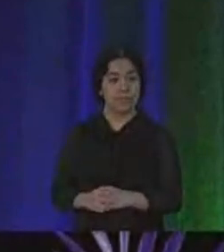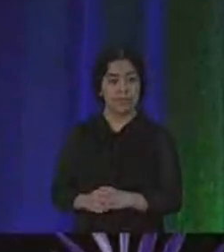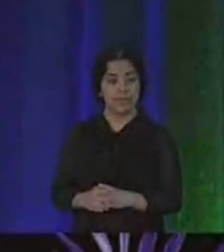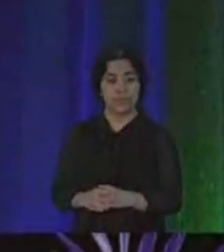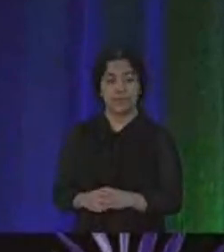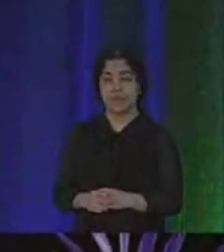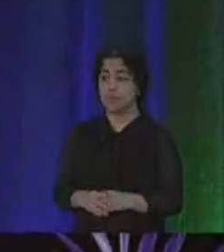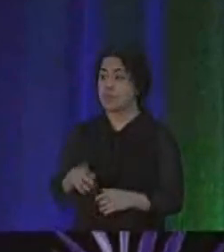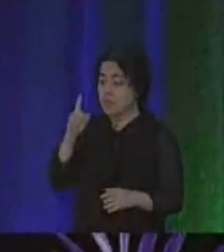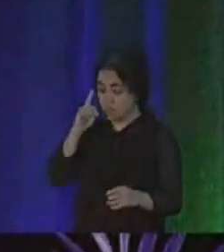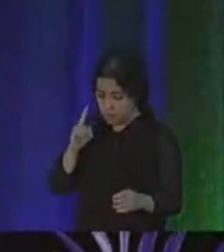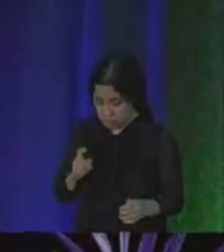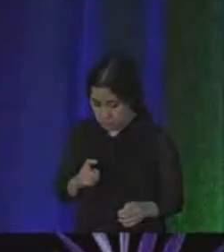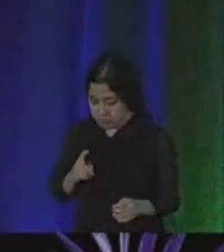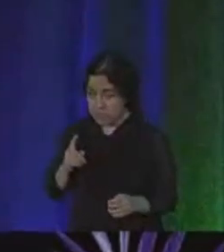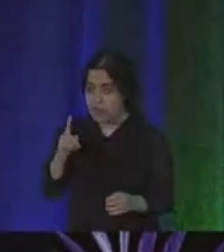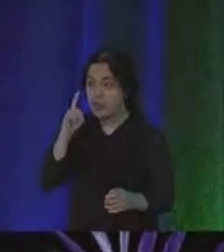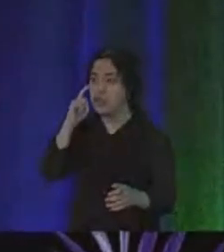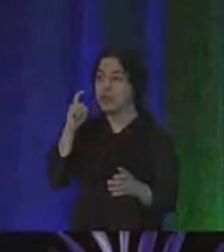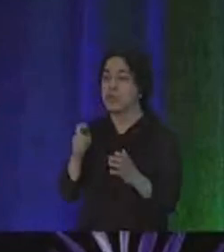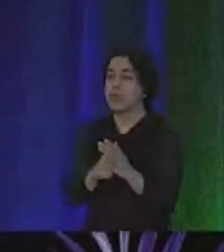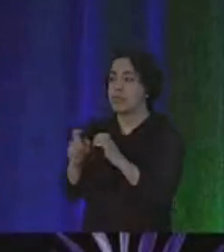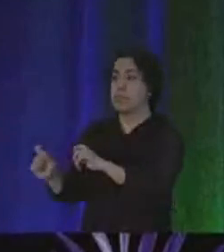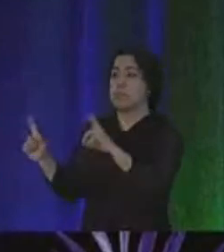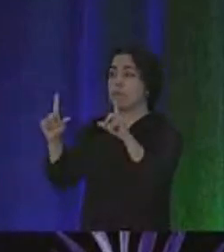Notice that I get error handling out of the box as well.